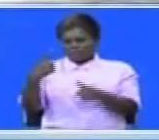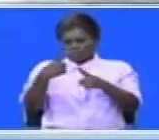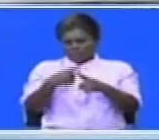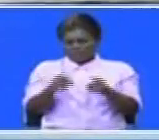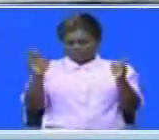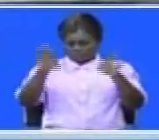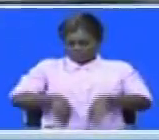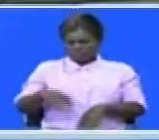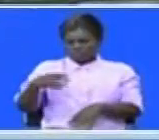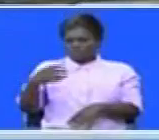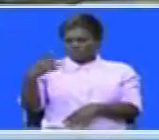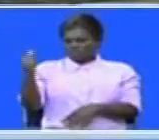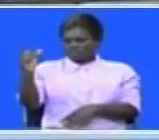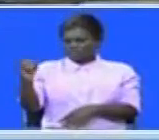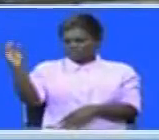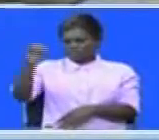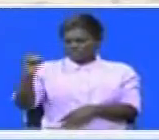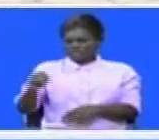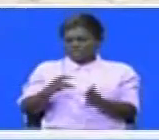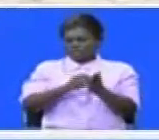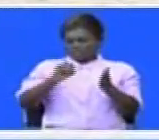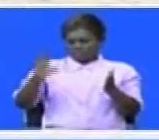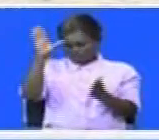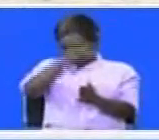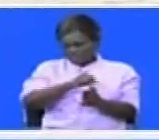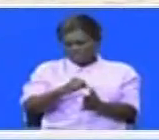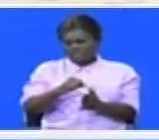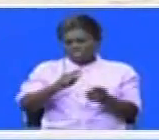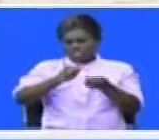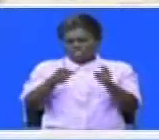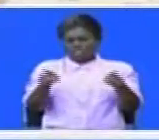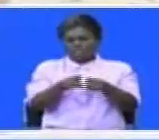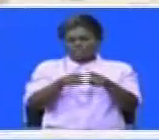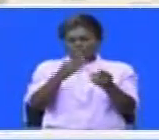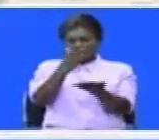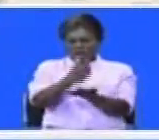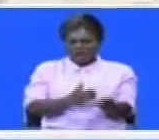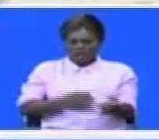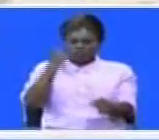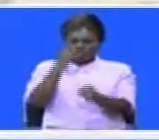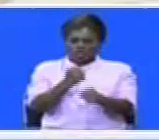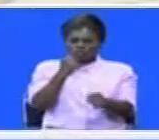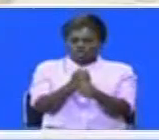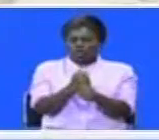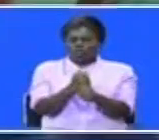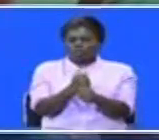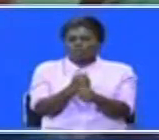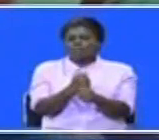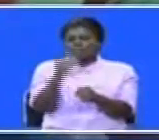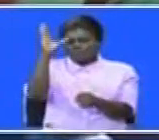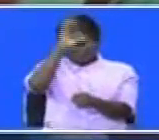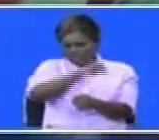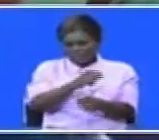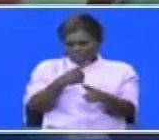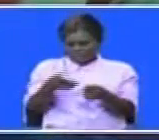almost 20% last year, depriving Kenya of much-needed foreign exchange and threatening the 500,000 jobs in the country's broader hospitality industry. But